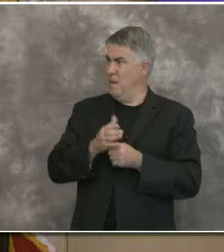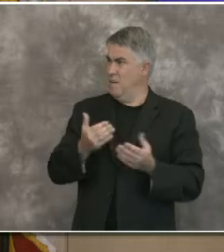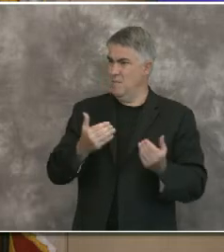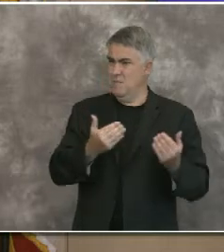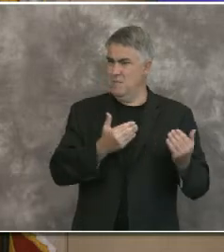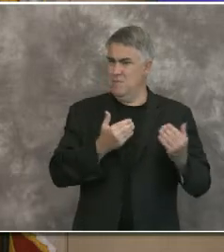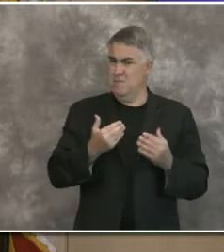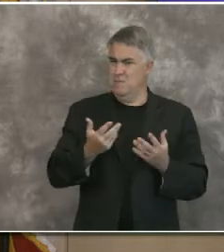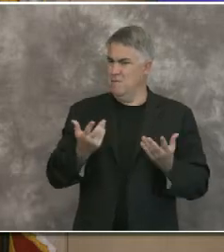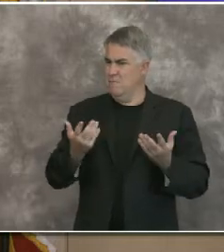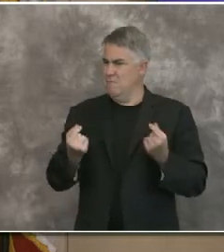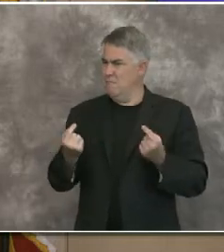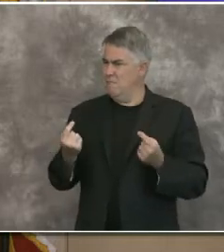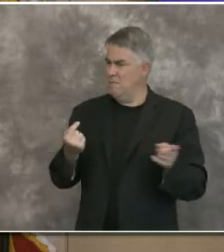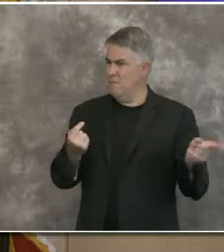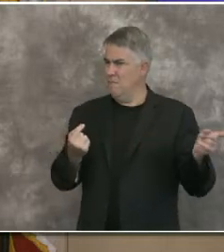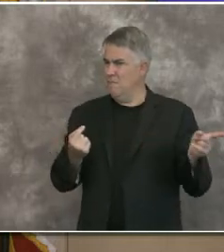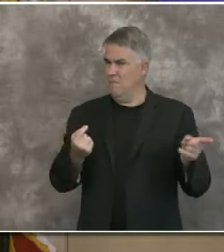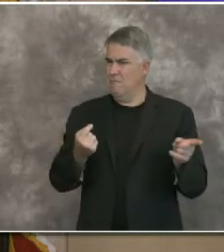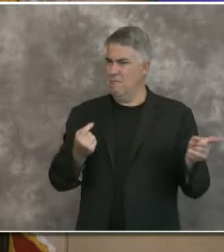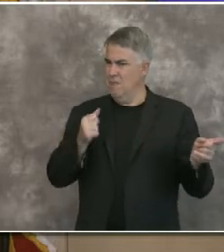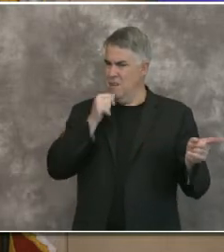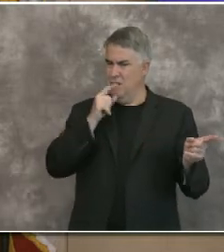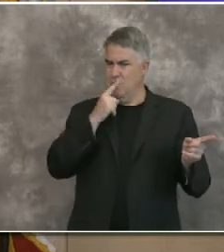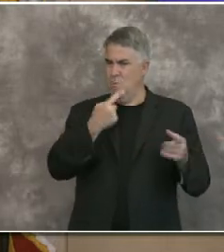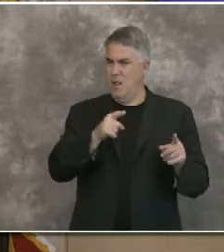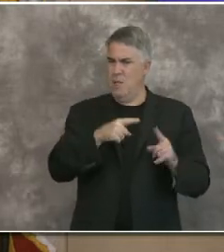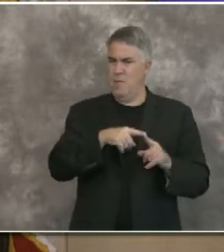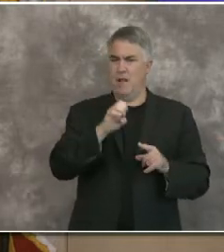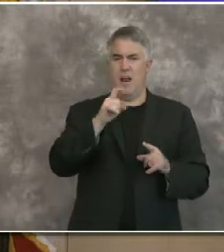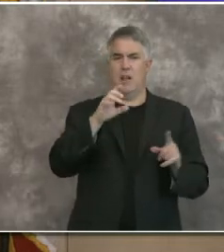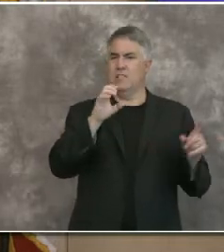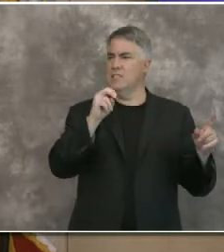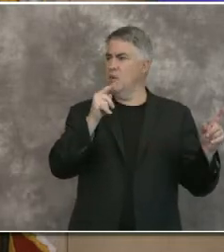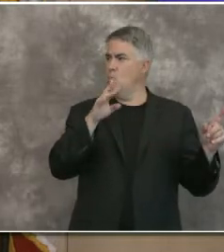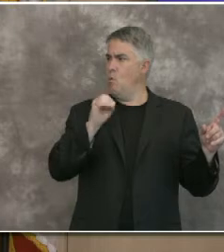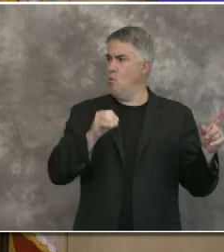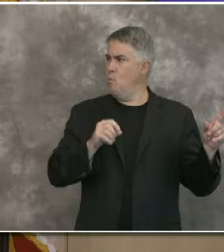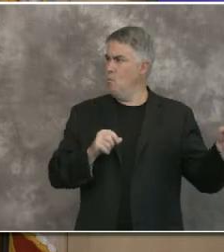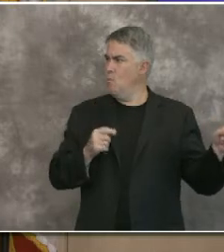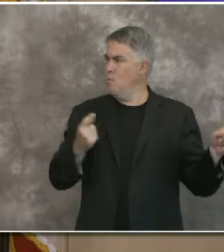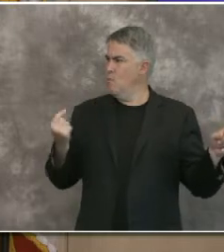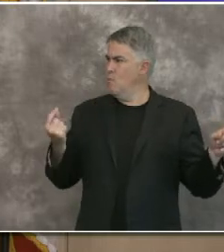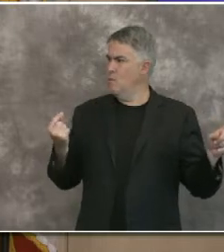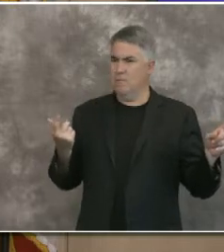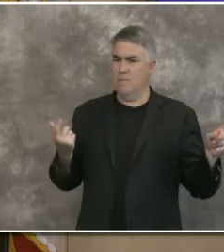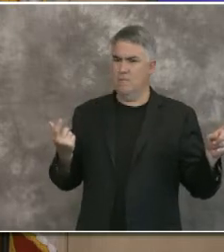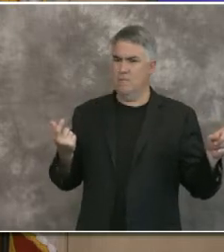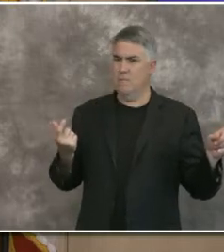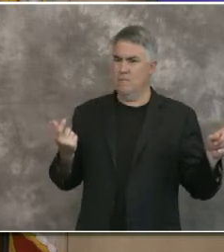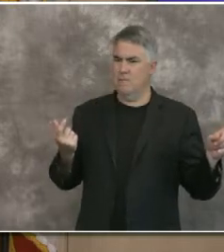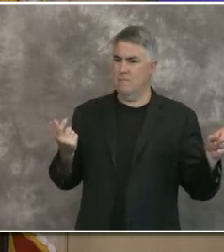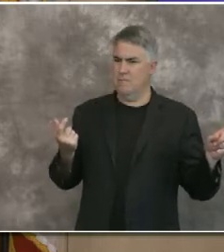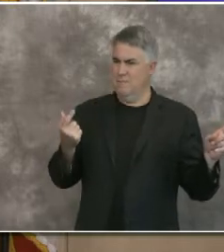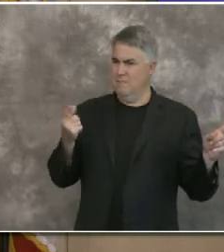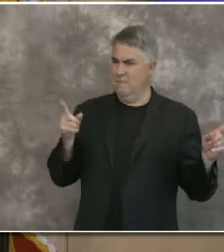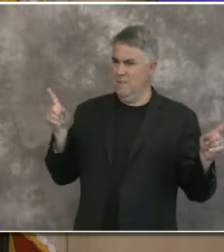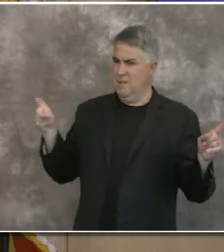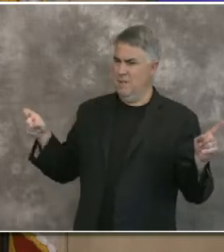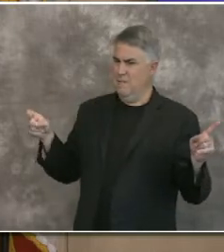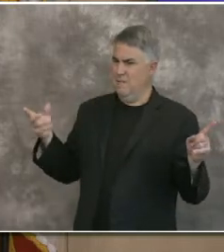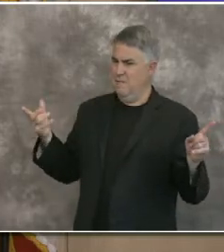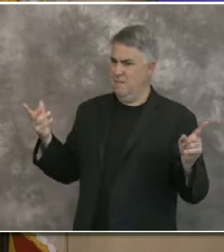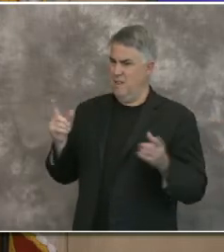staff. I also heard from El Centro Regional, which said they were on a several-hour